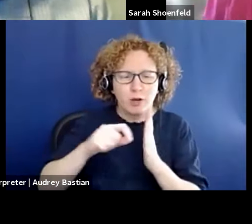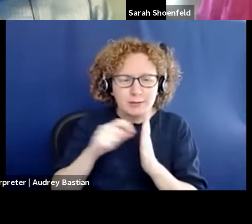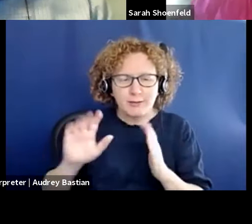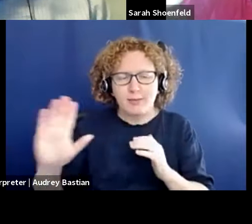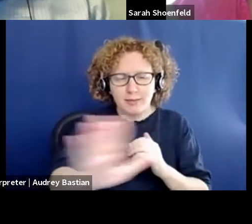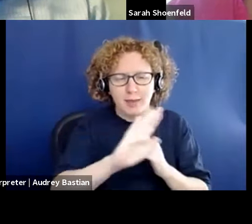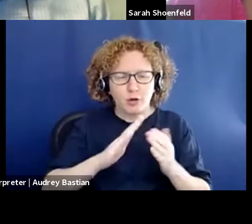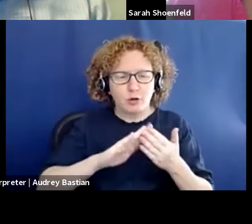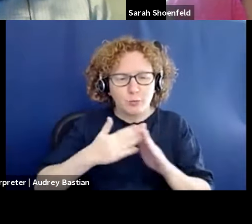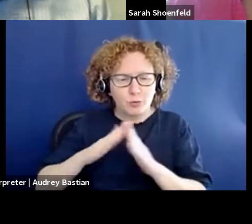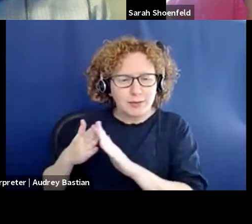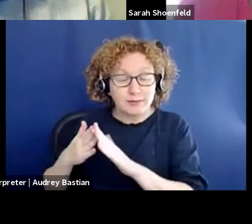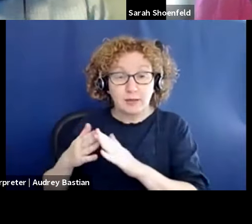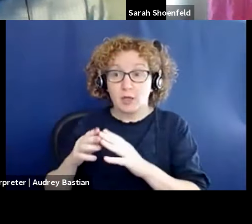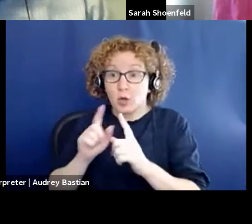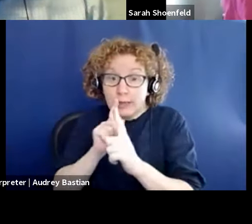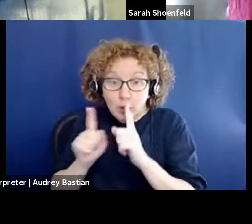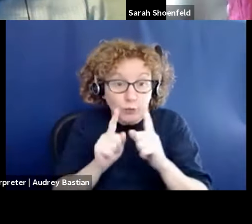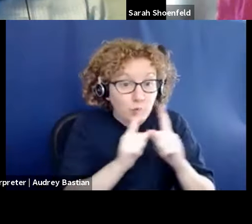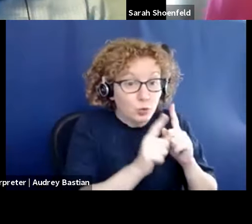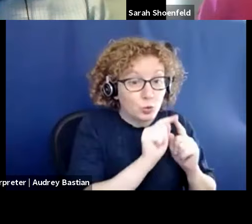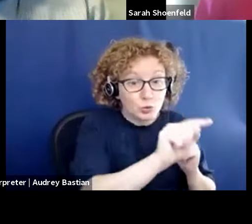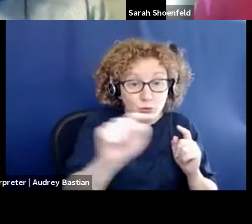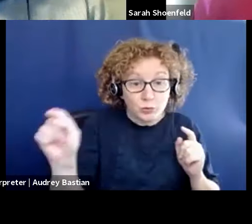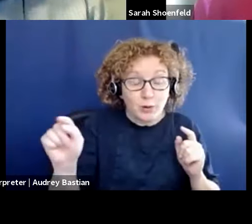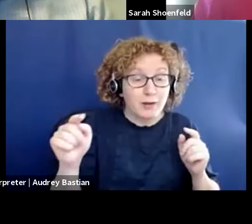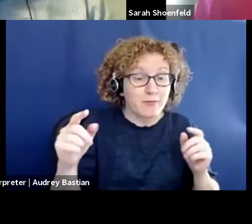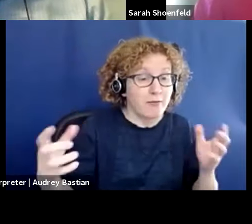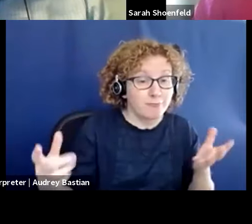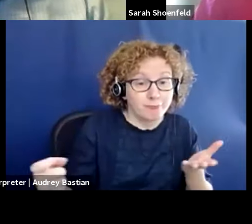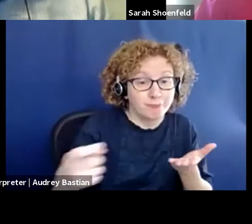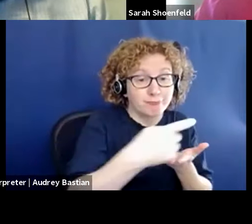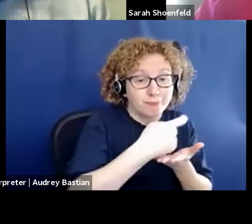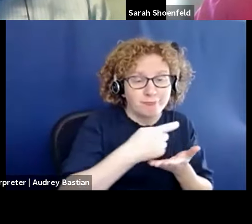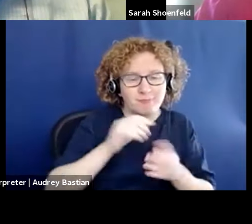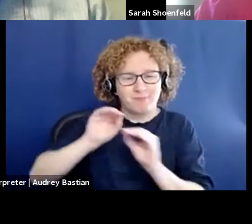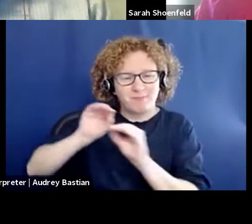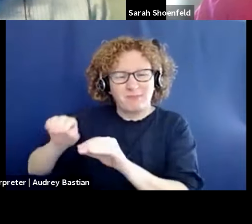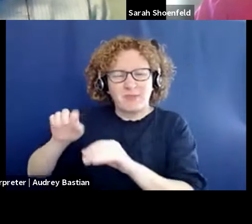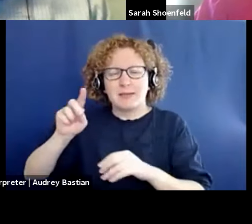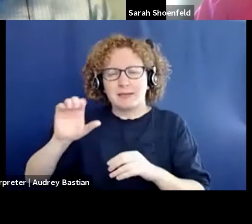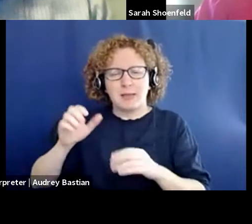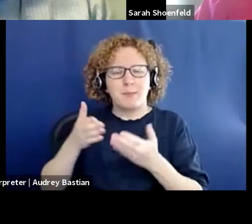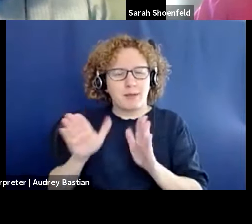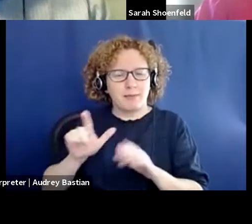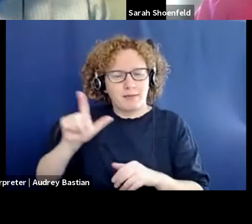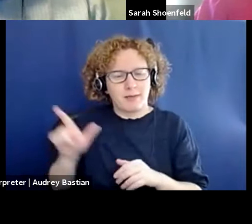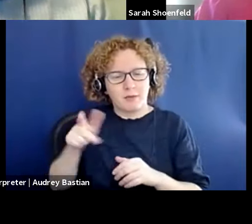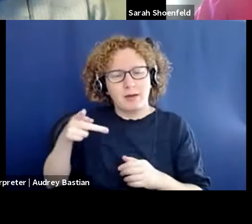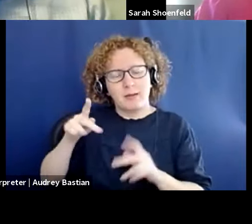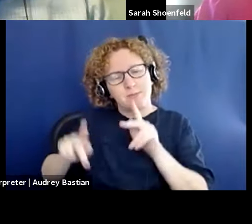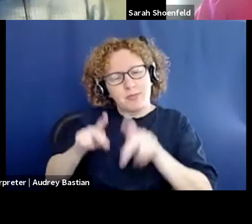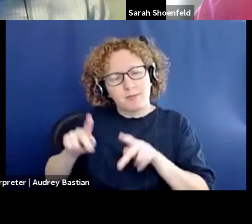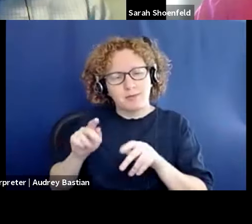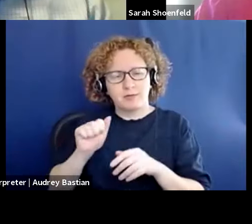to a growing collection of oral history resources in the DC Public Library's People's Archive. Each month, we feature past DC